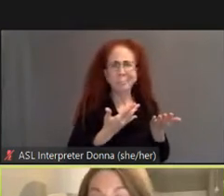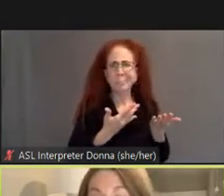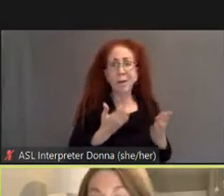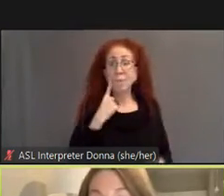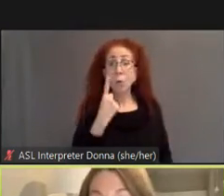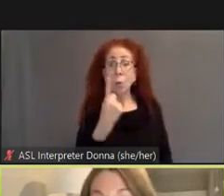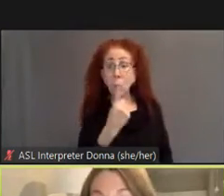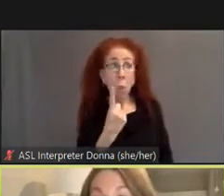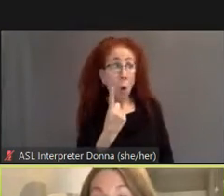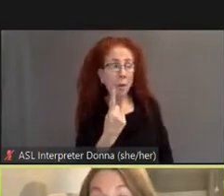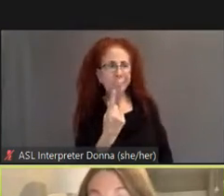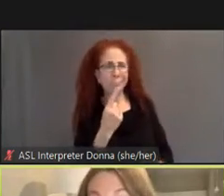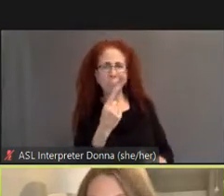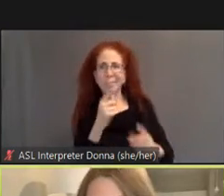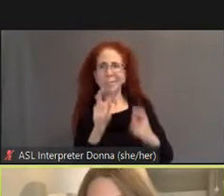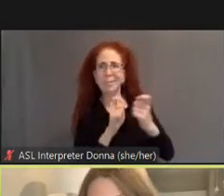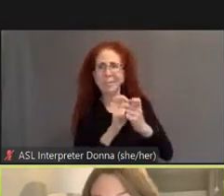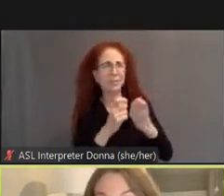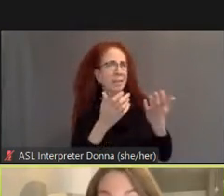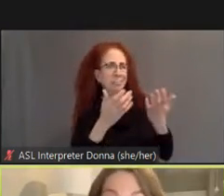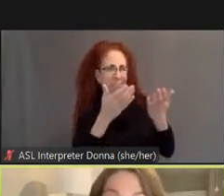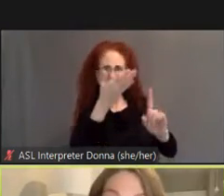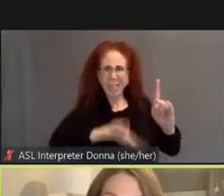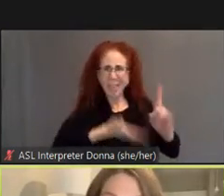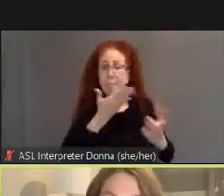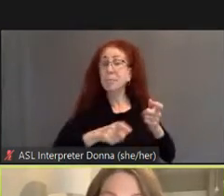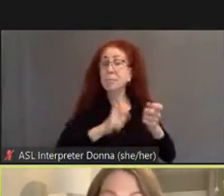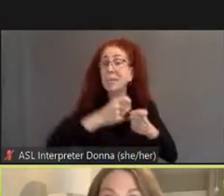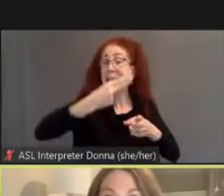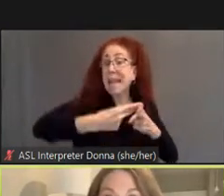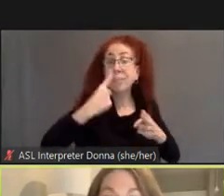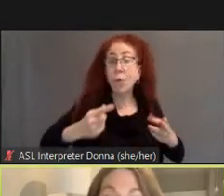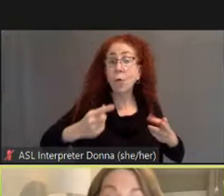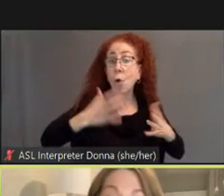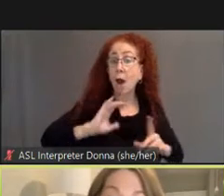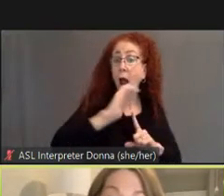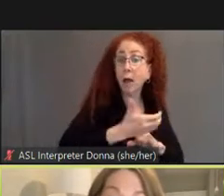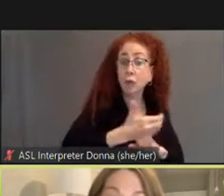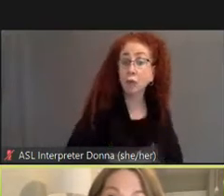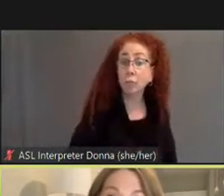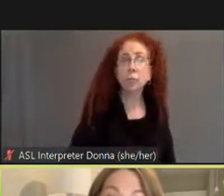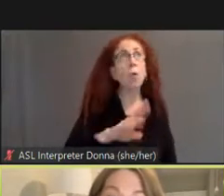it's specific names of costuming. Maybe for another piece, it's